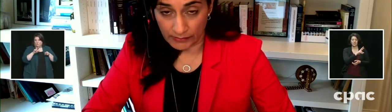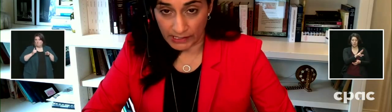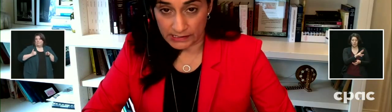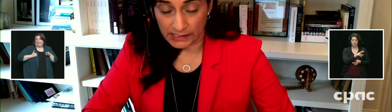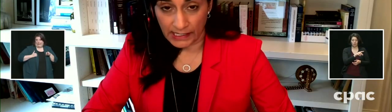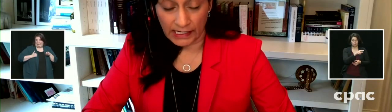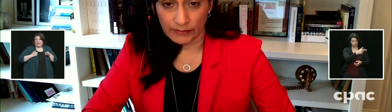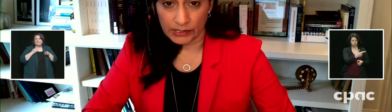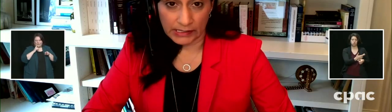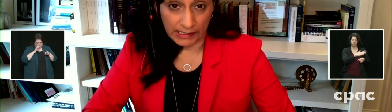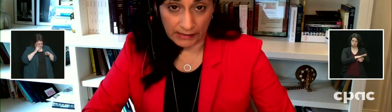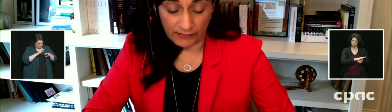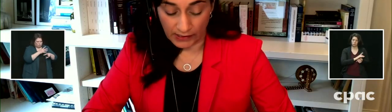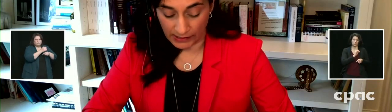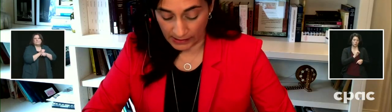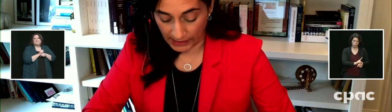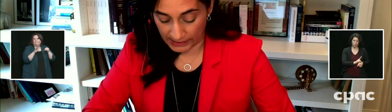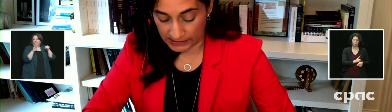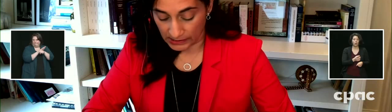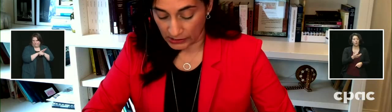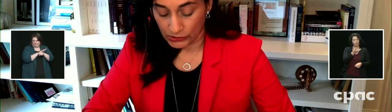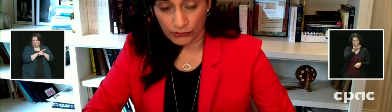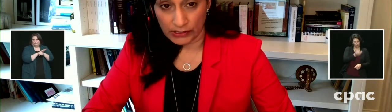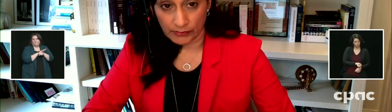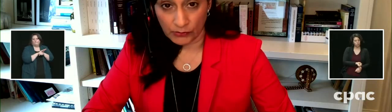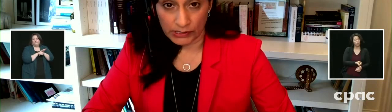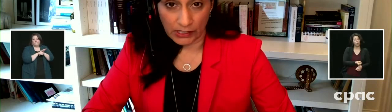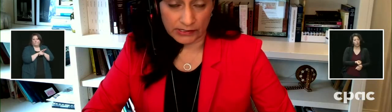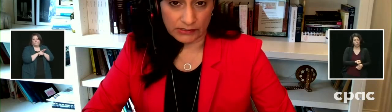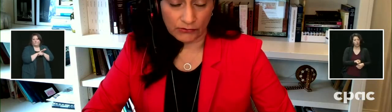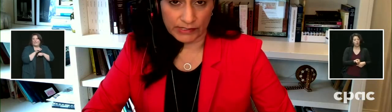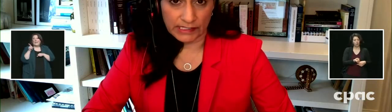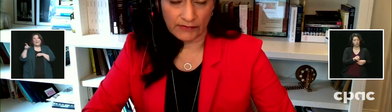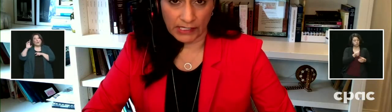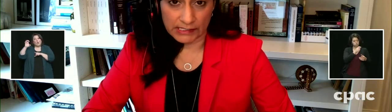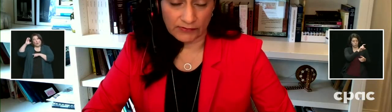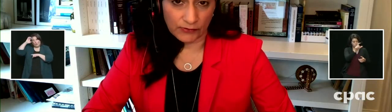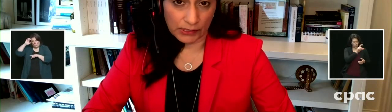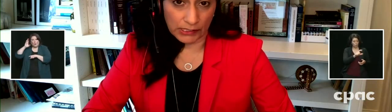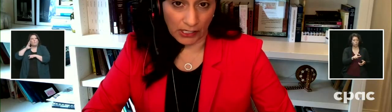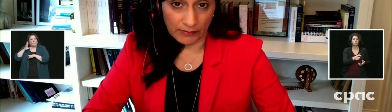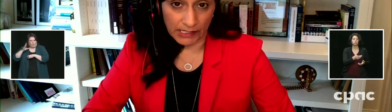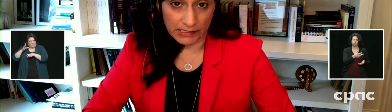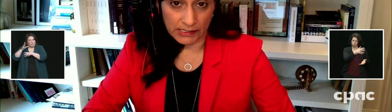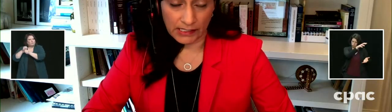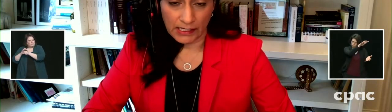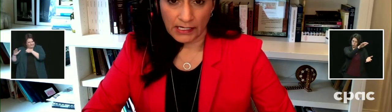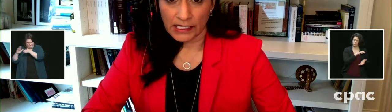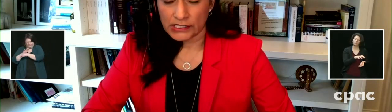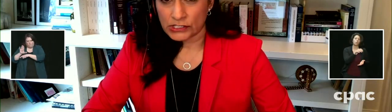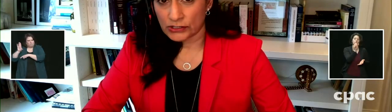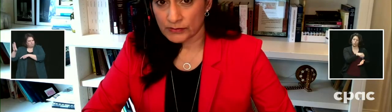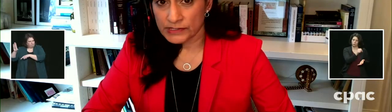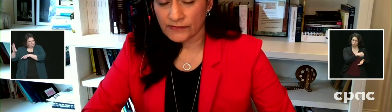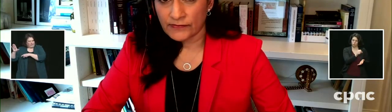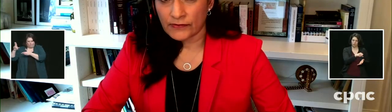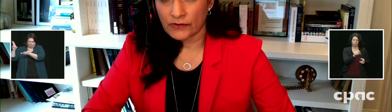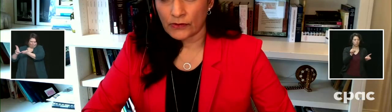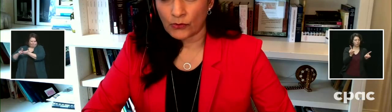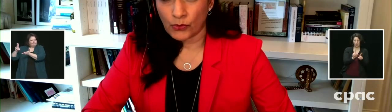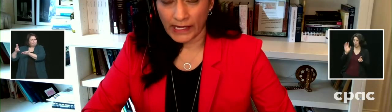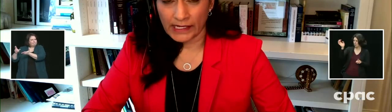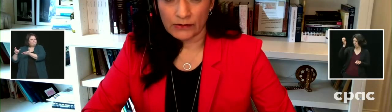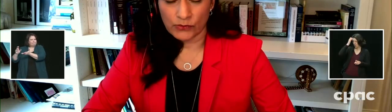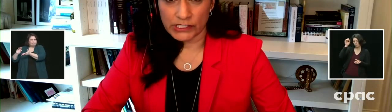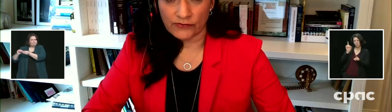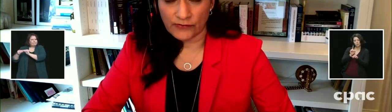full allotment, and I believe that Europe will also receive its full allotment. In terms of